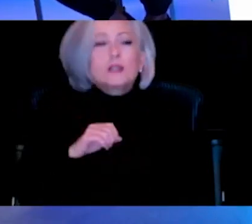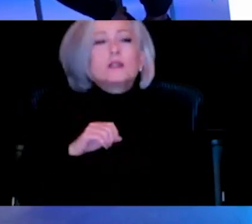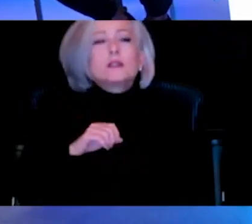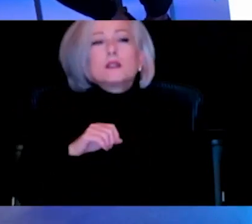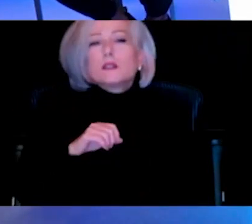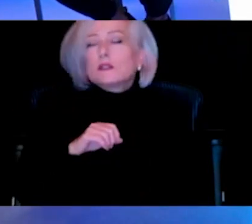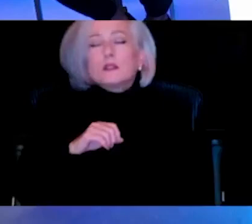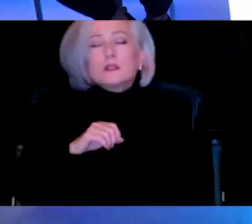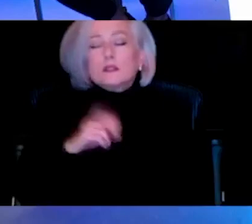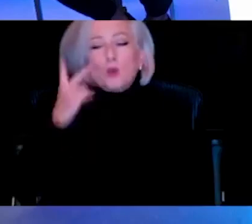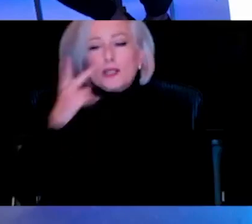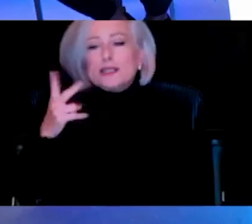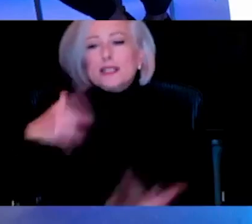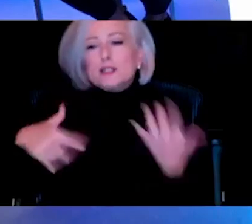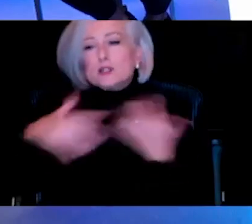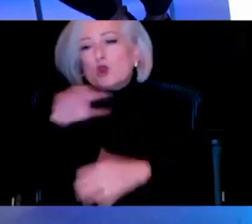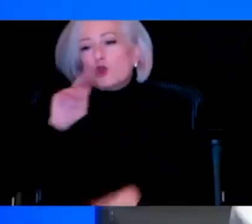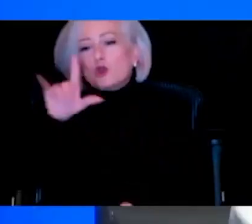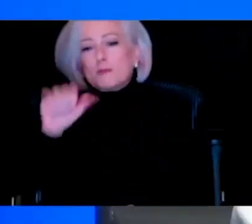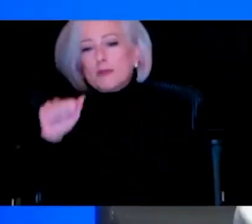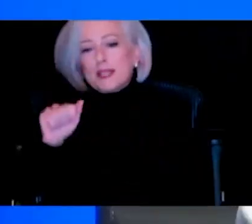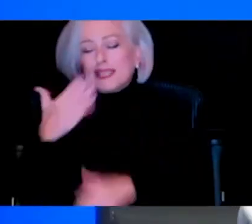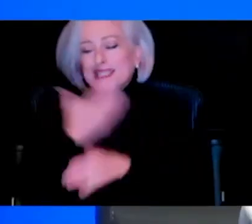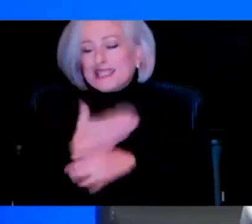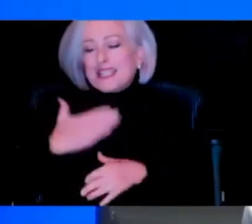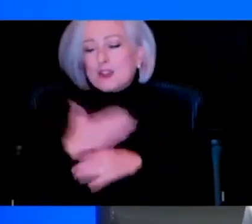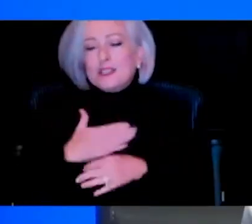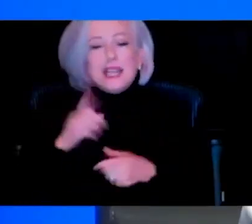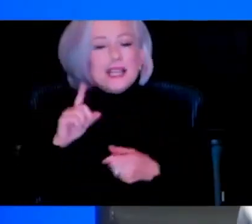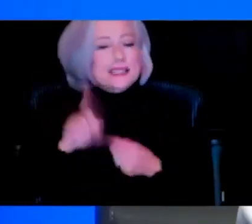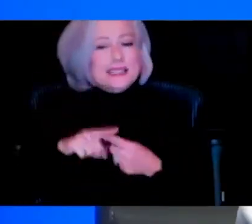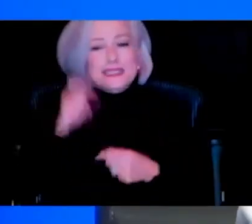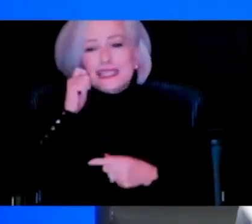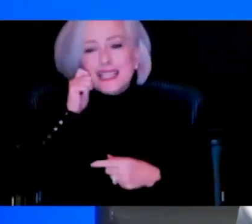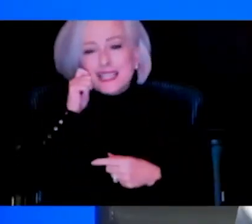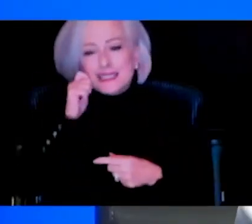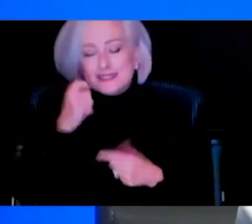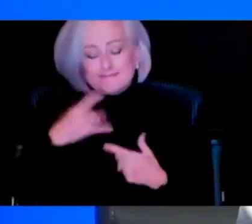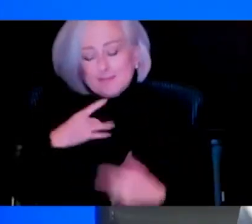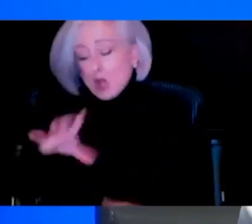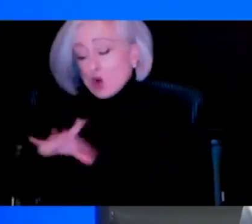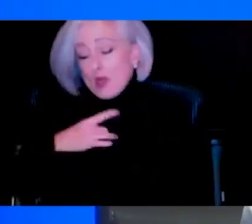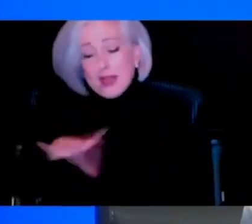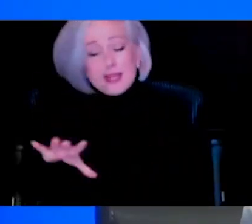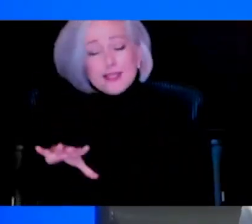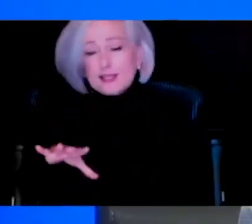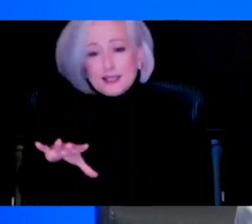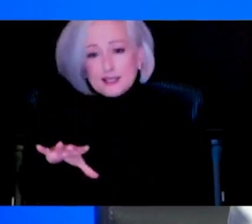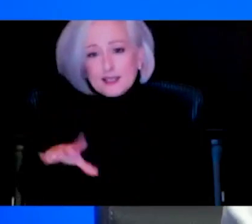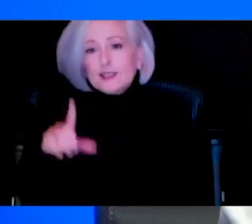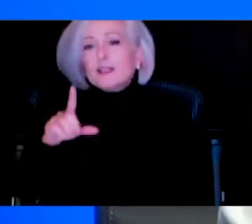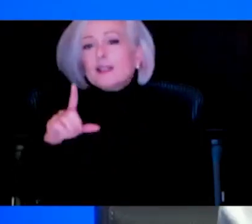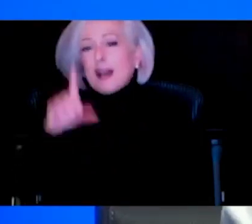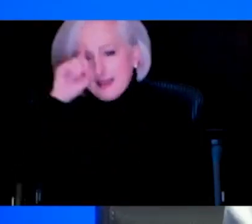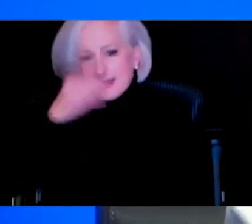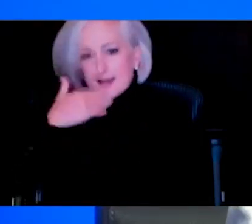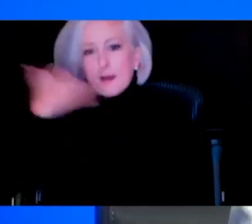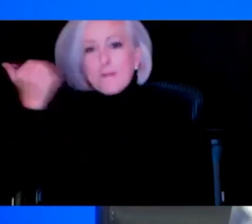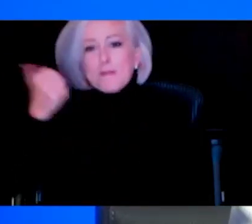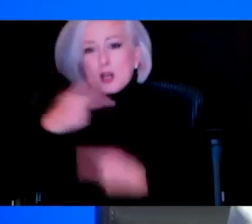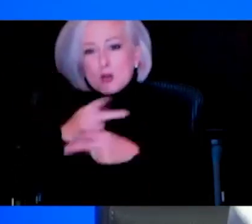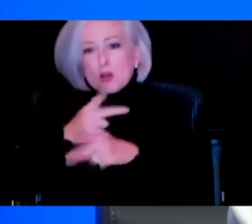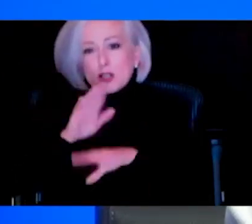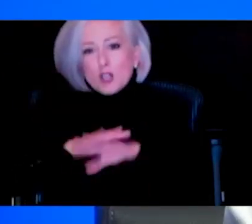social media for that. It's irritating to the skin. I don't like it. I think there's way better products to put on your skin if you're trying to